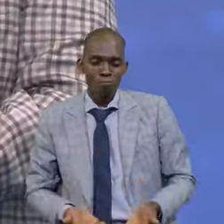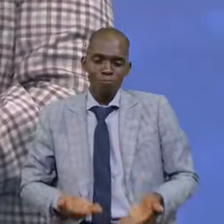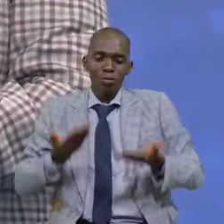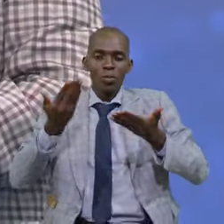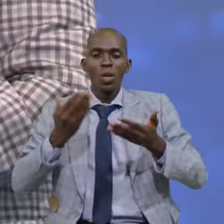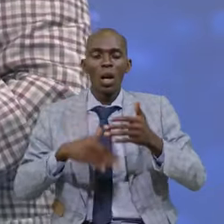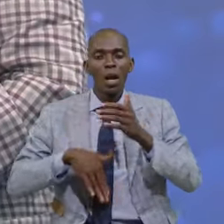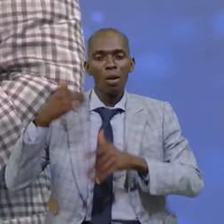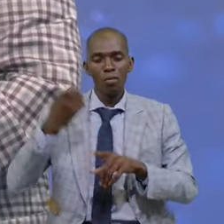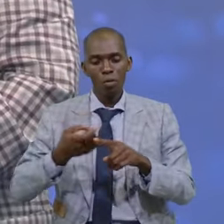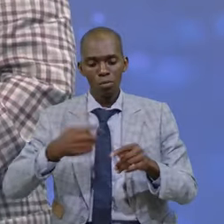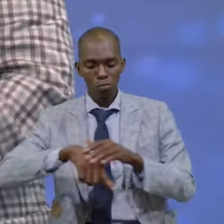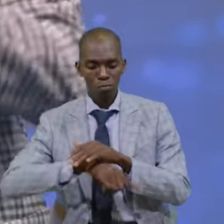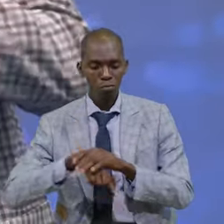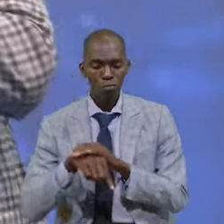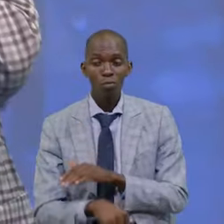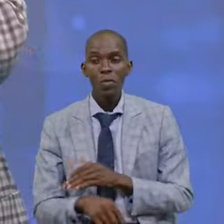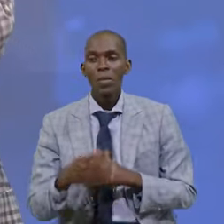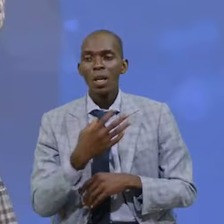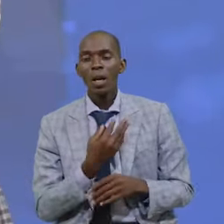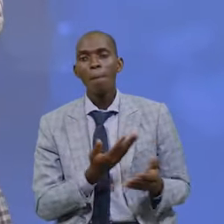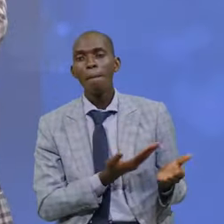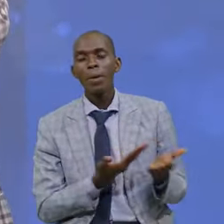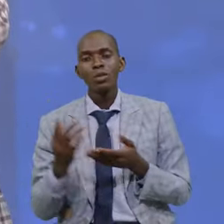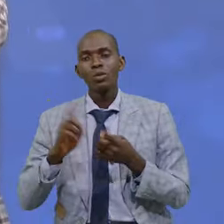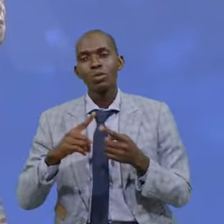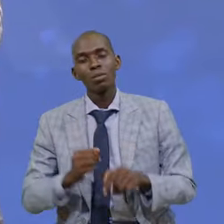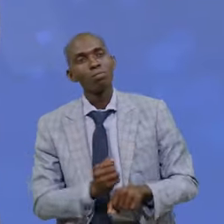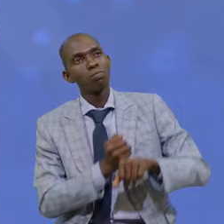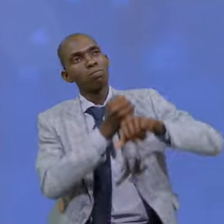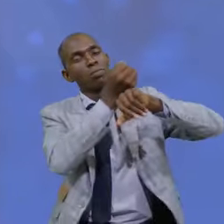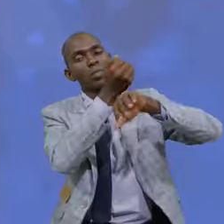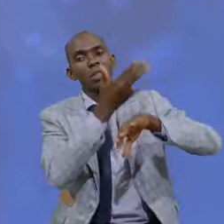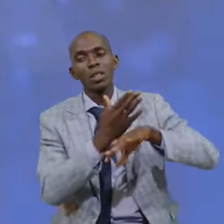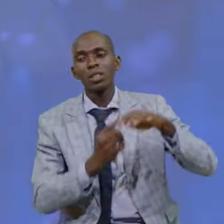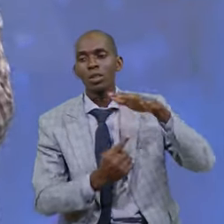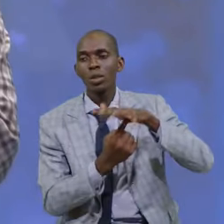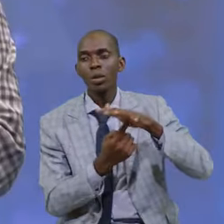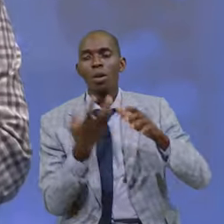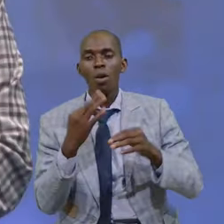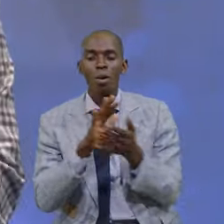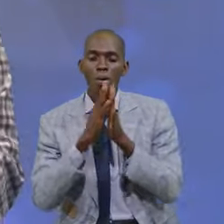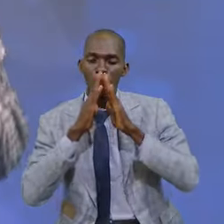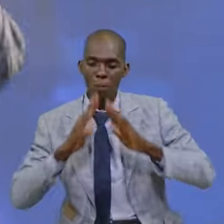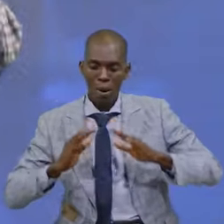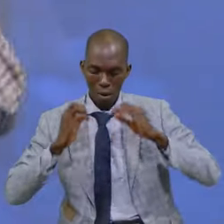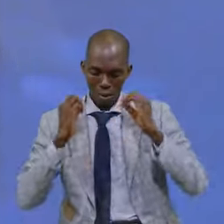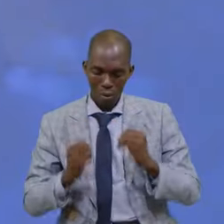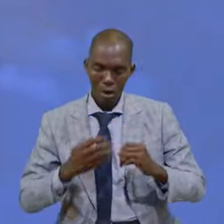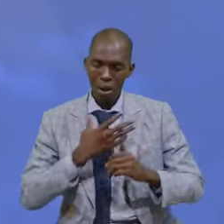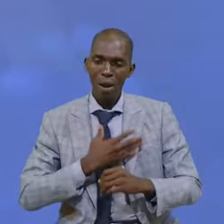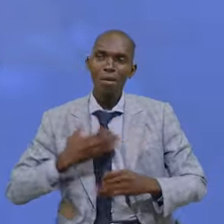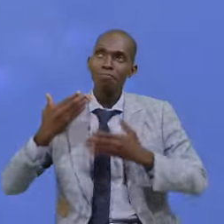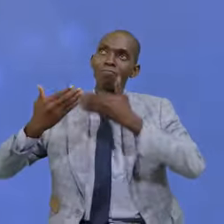you come to the mountaintop of peace and power and progress and prosperity. Raise up